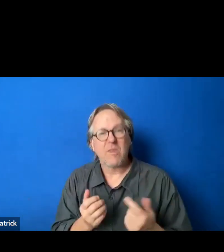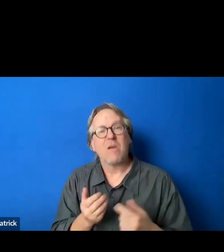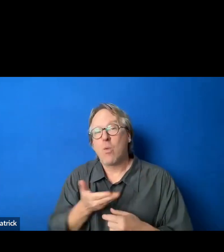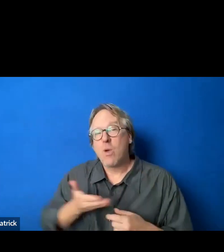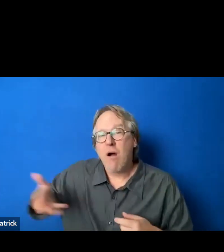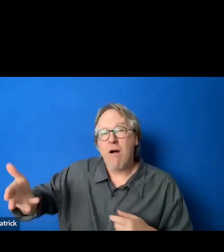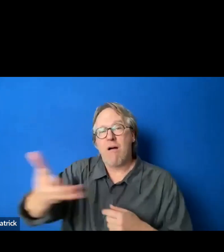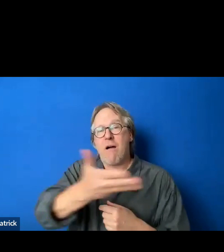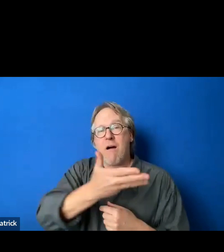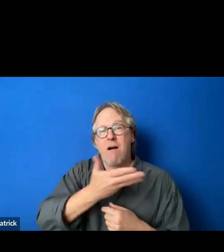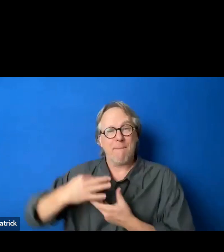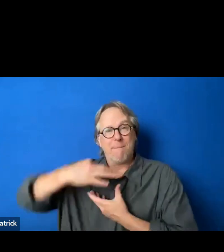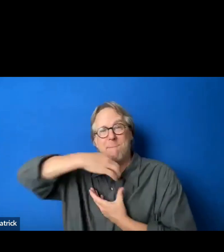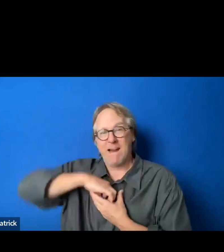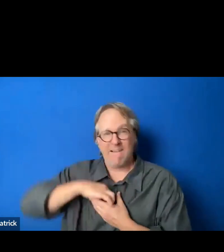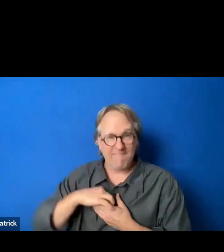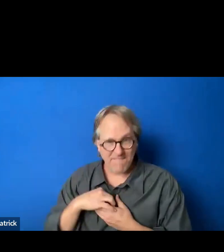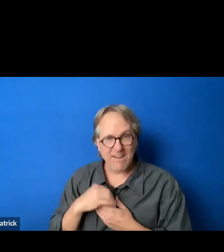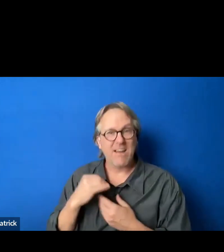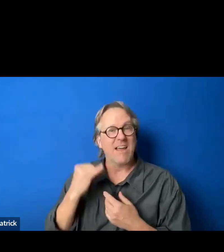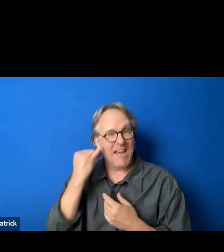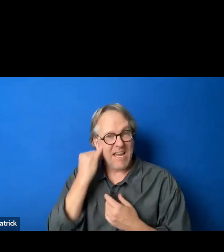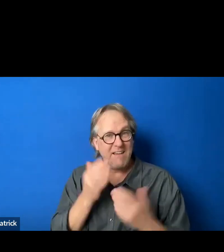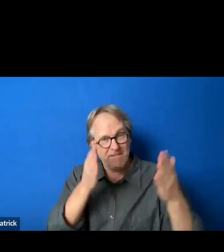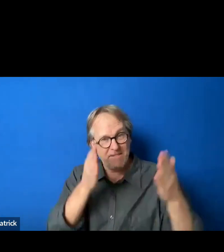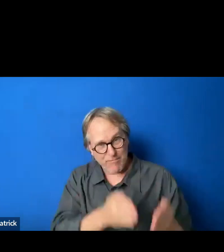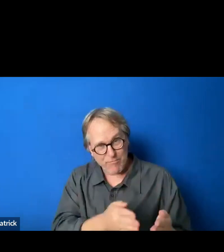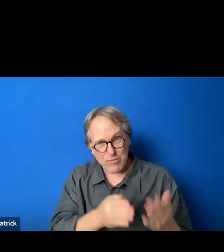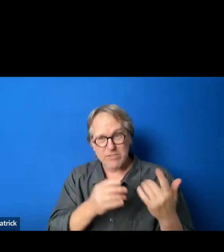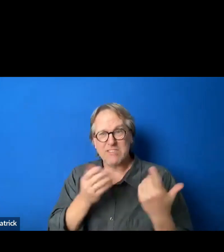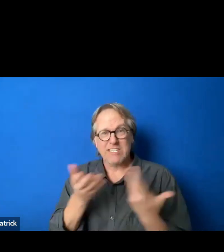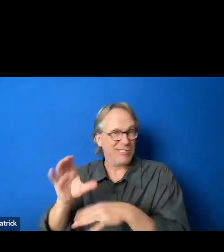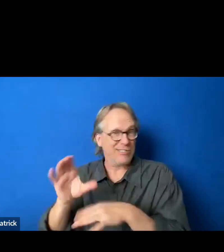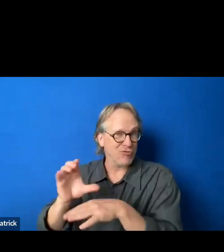when we get to be who we are in a place like church.